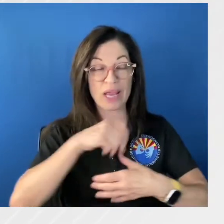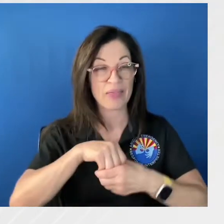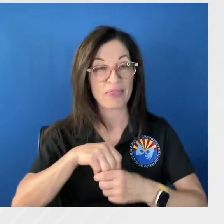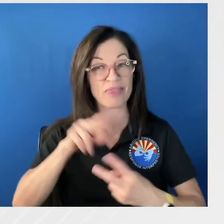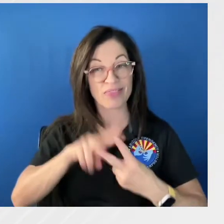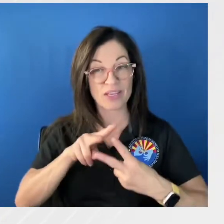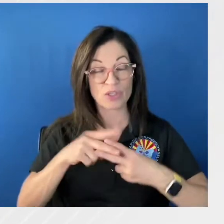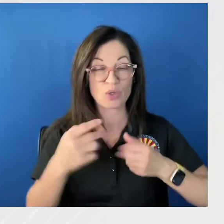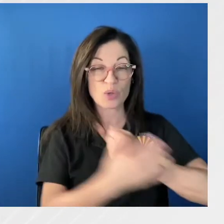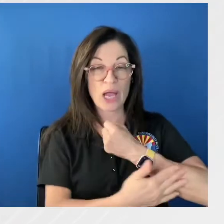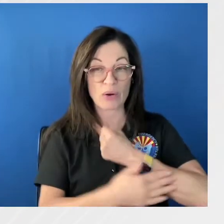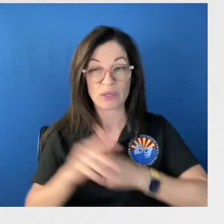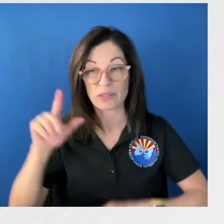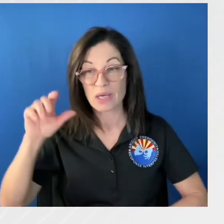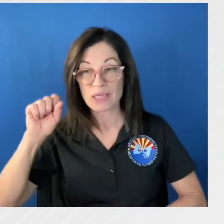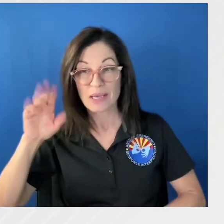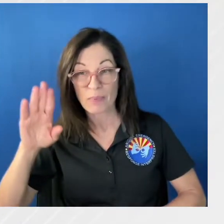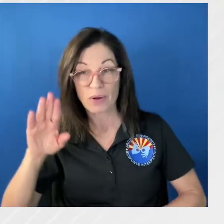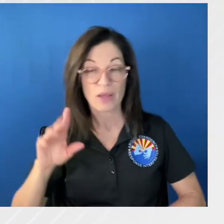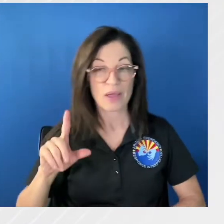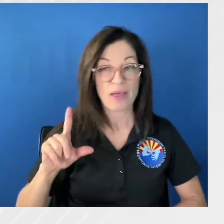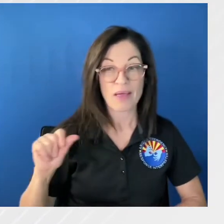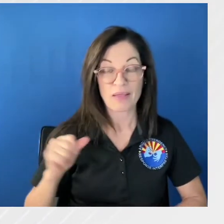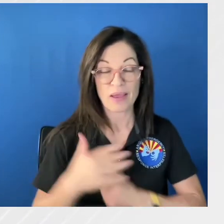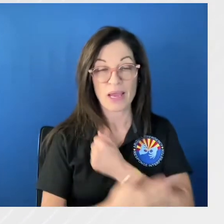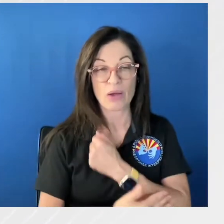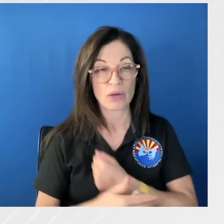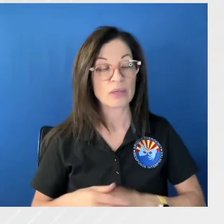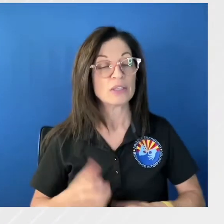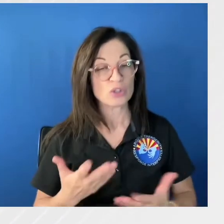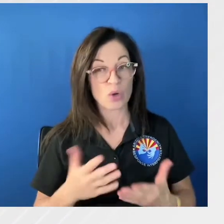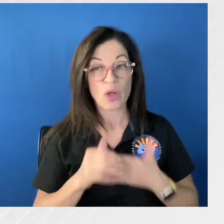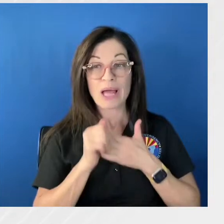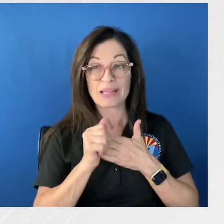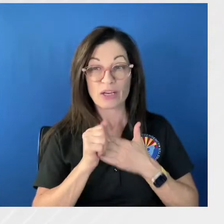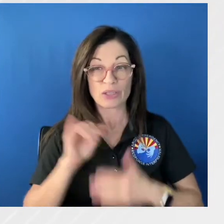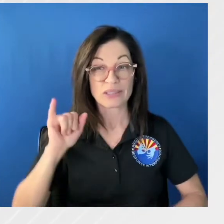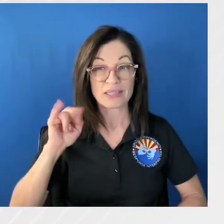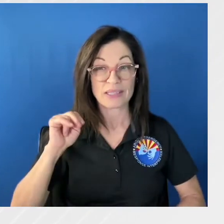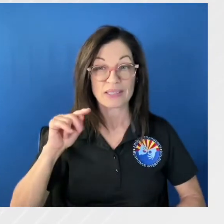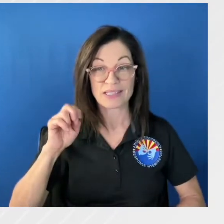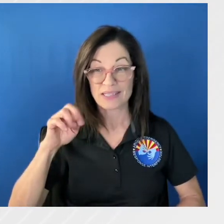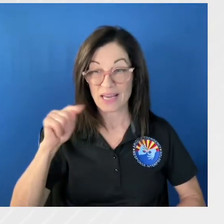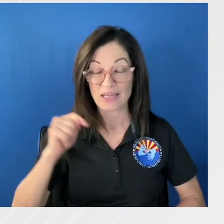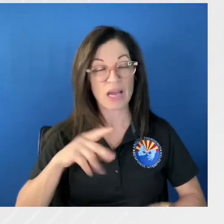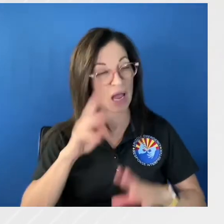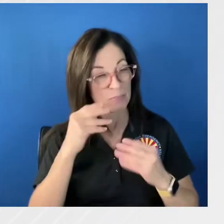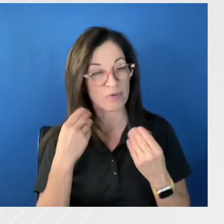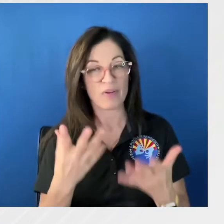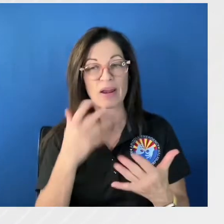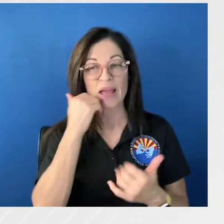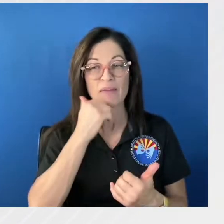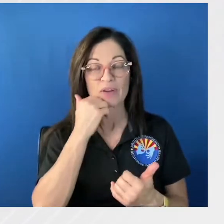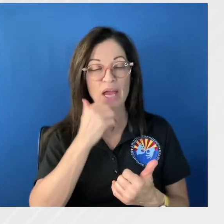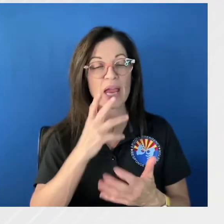So with that, leader's intent, I still give leader's intent every day to the firefighters and the people on the ground, and that's an aggressive, full suppression fire. There's no